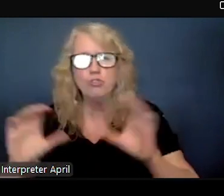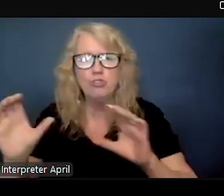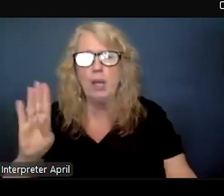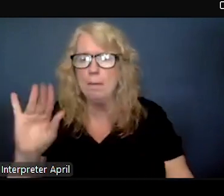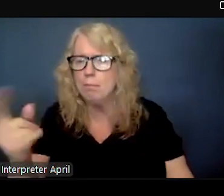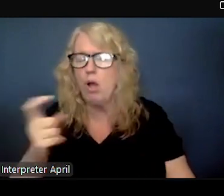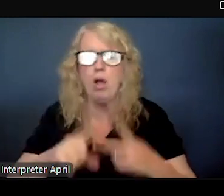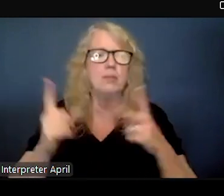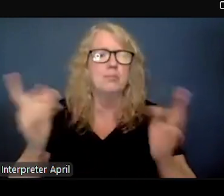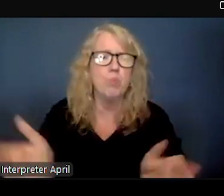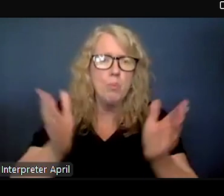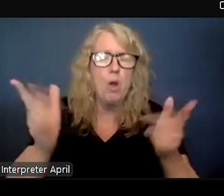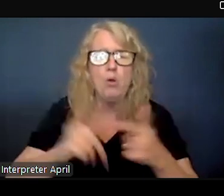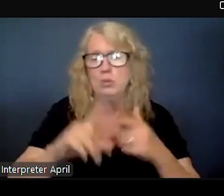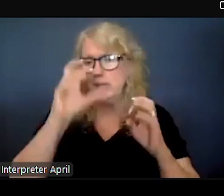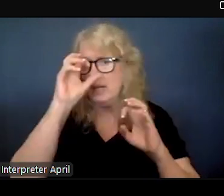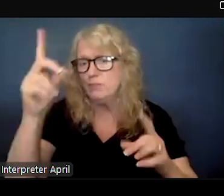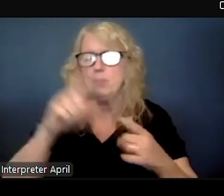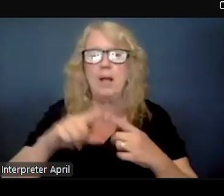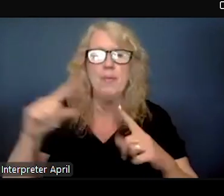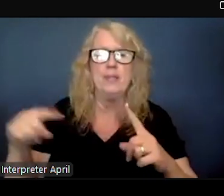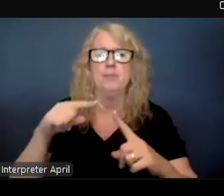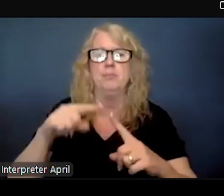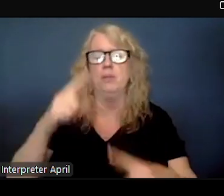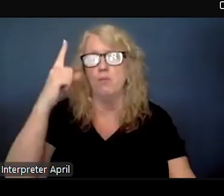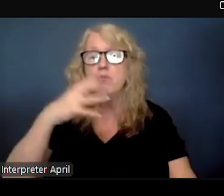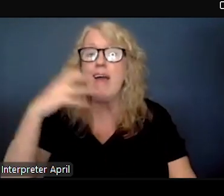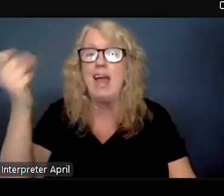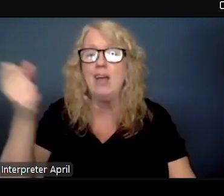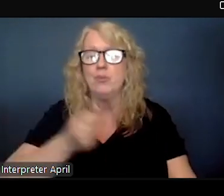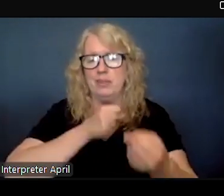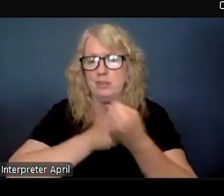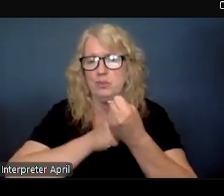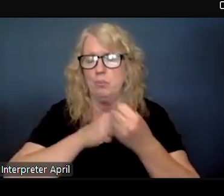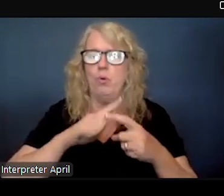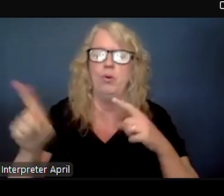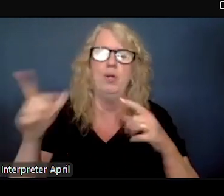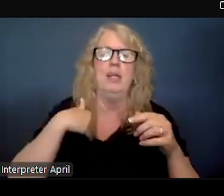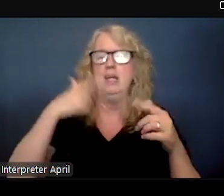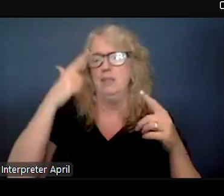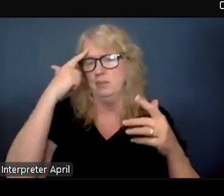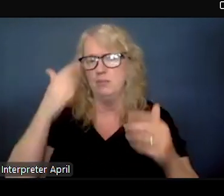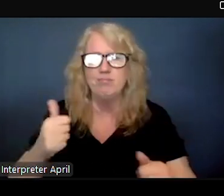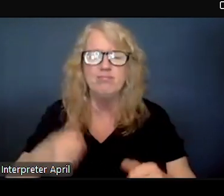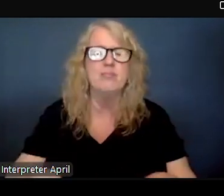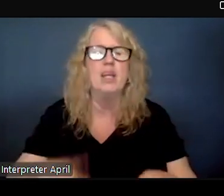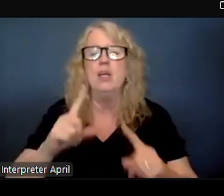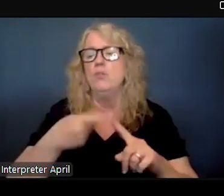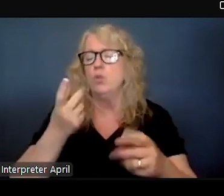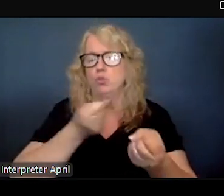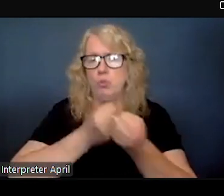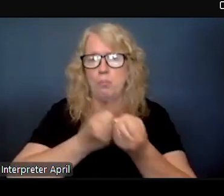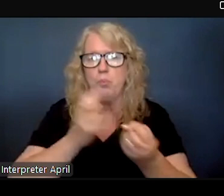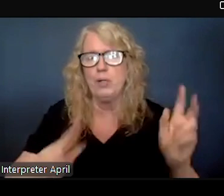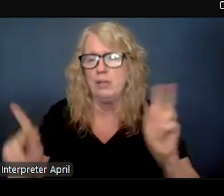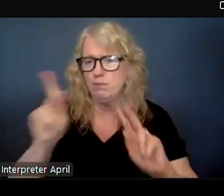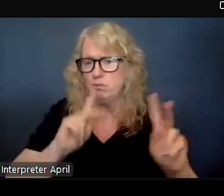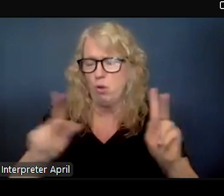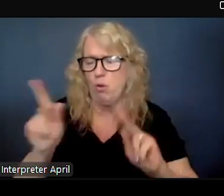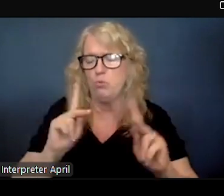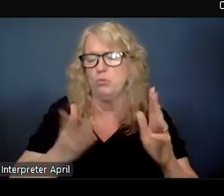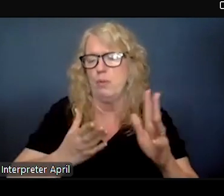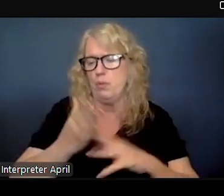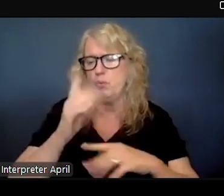promotion, education. Some are specifically for elderly support and dementia and cognitive impairment, supporting folks going through